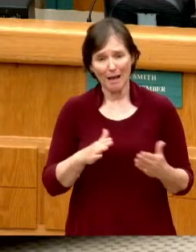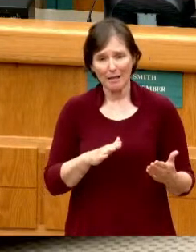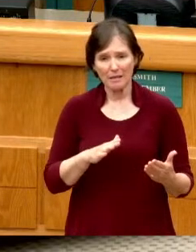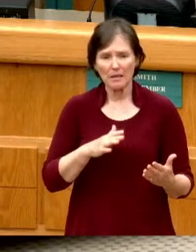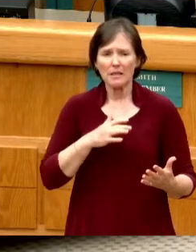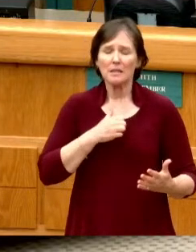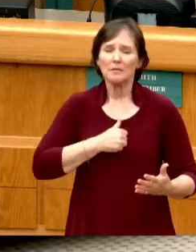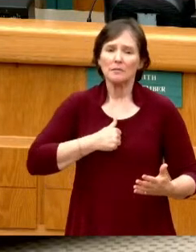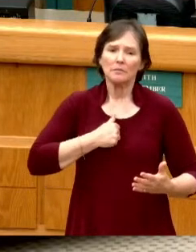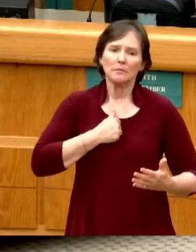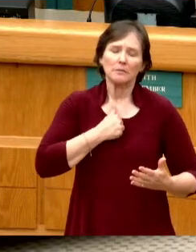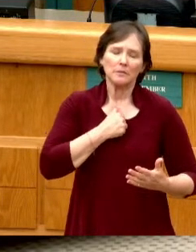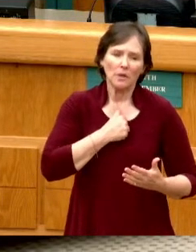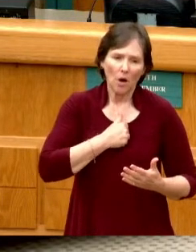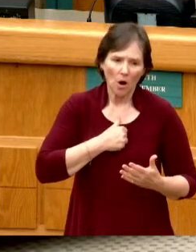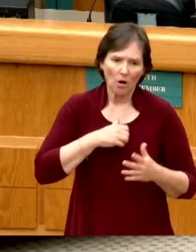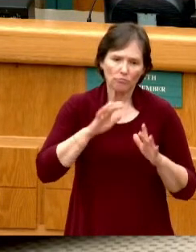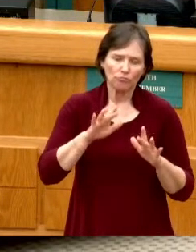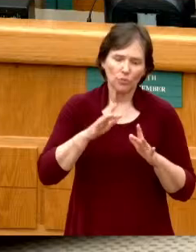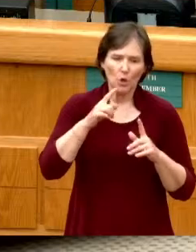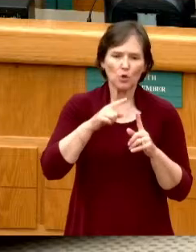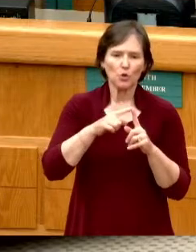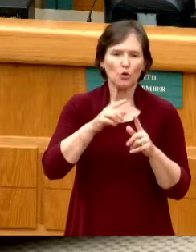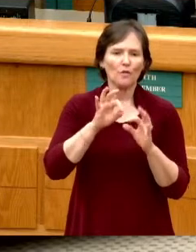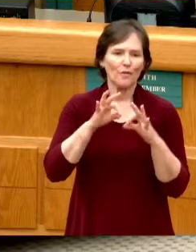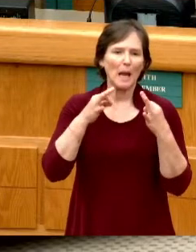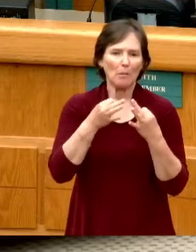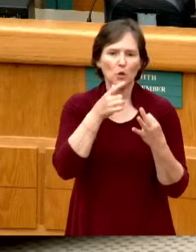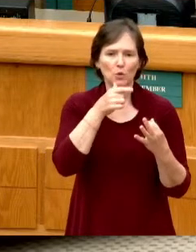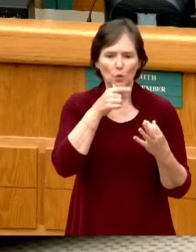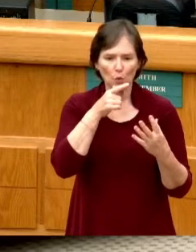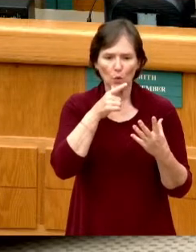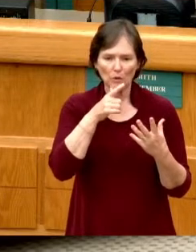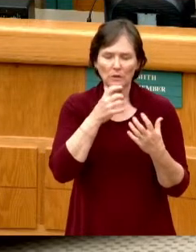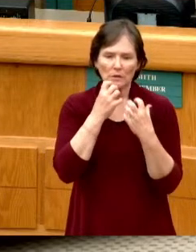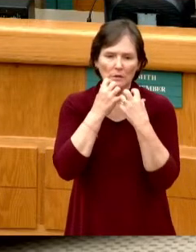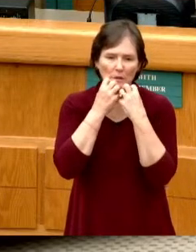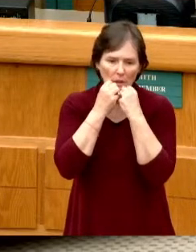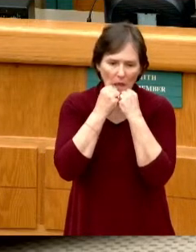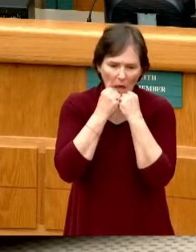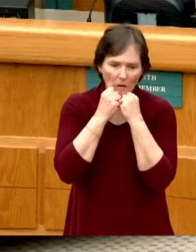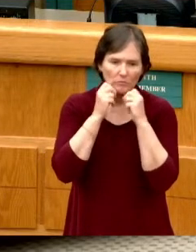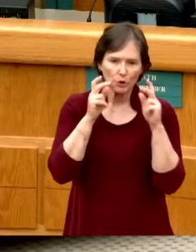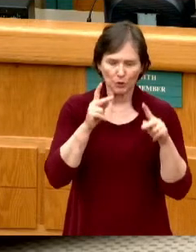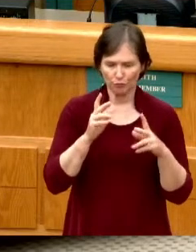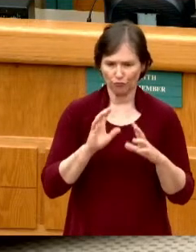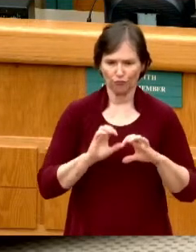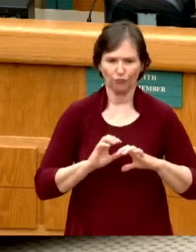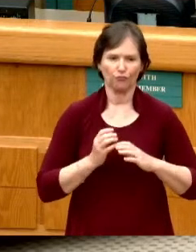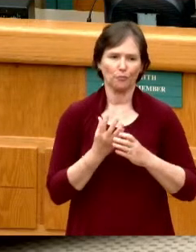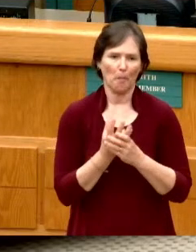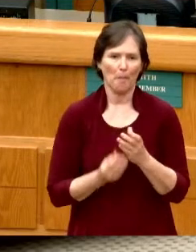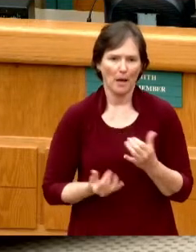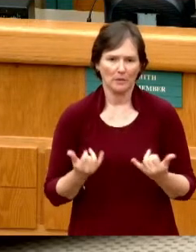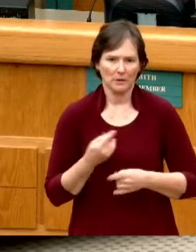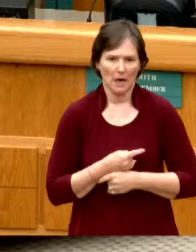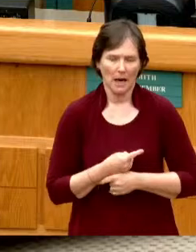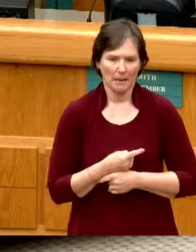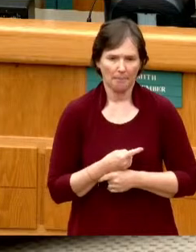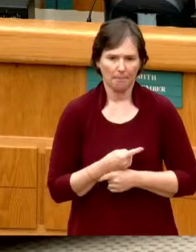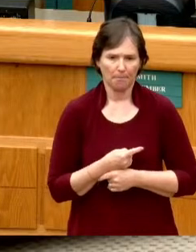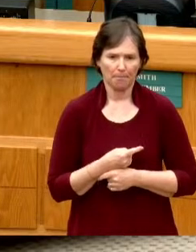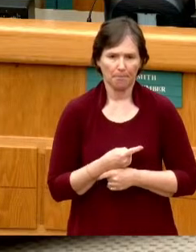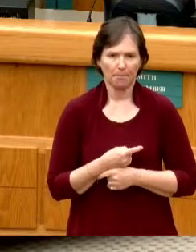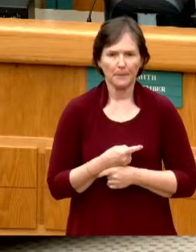to the families that lost those loved ones due to COVID-19. And the last slide shows the deaths over the last